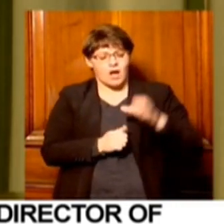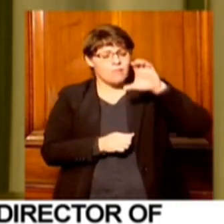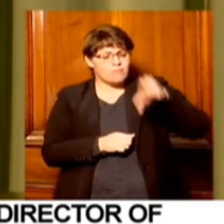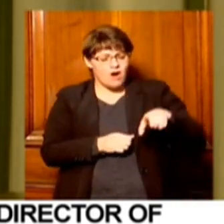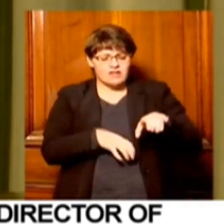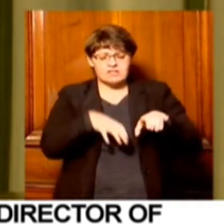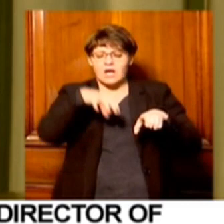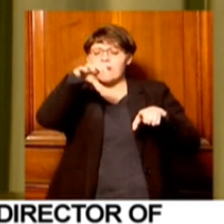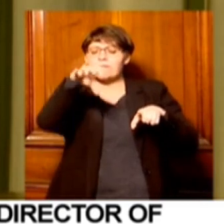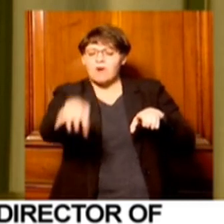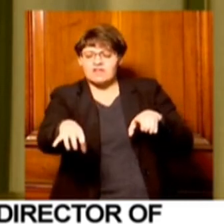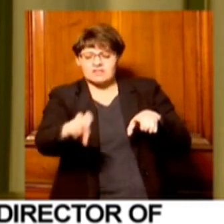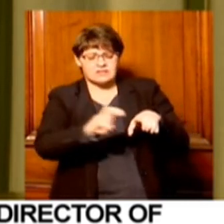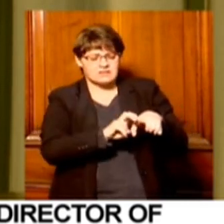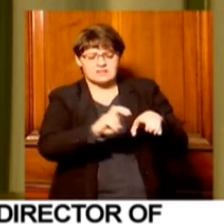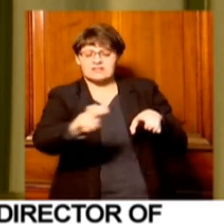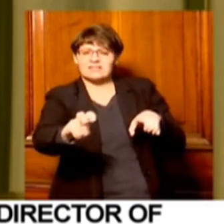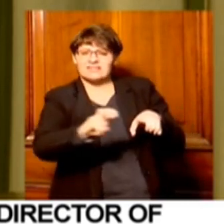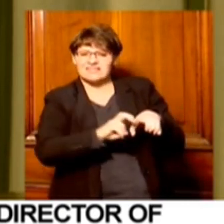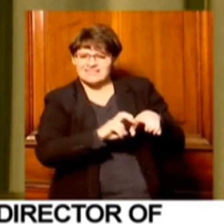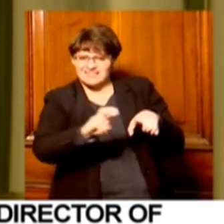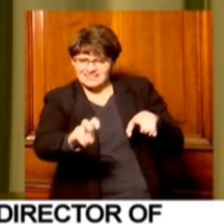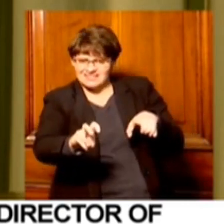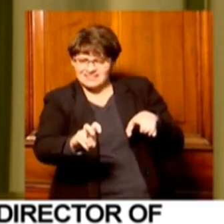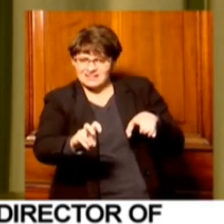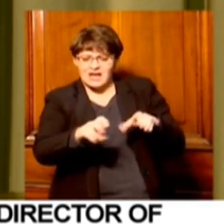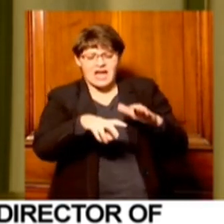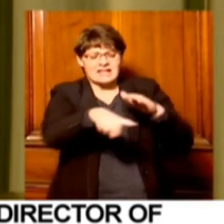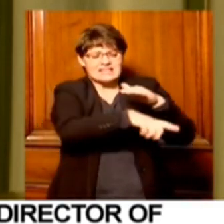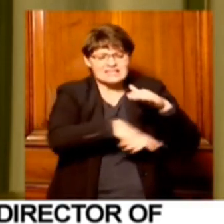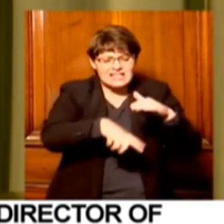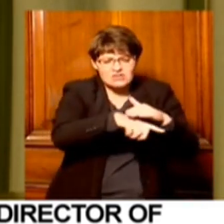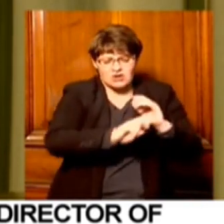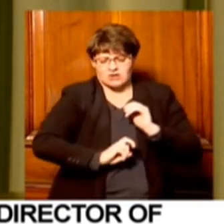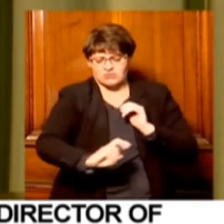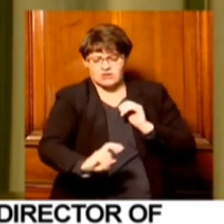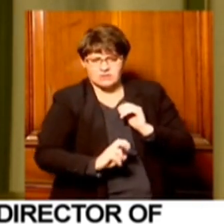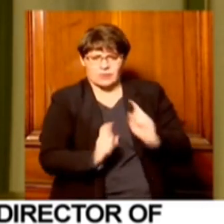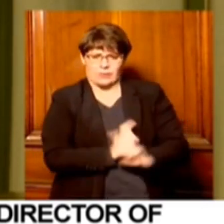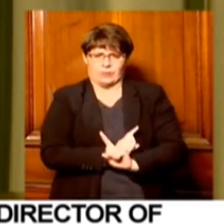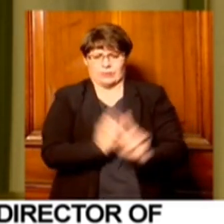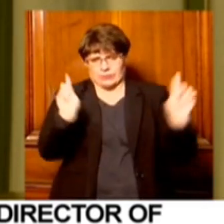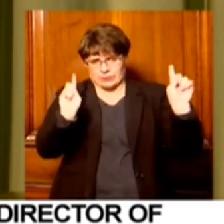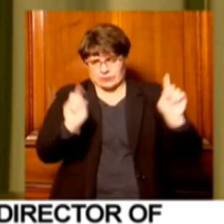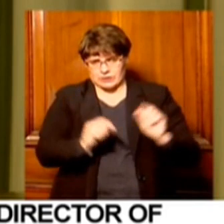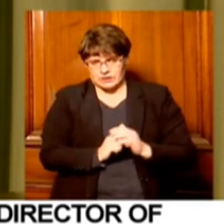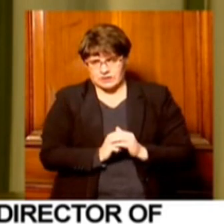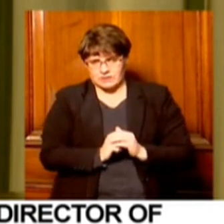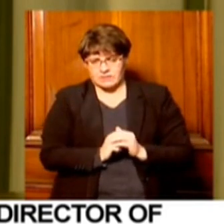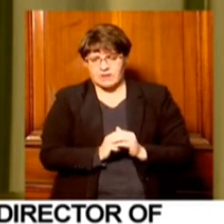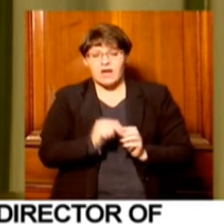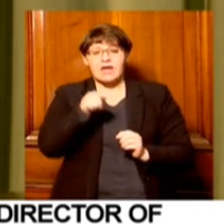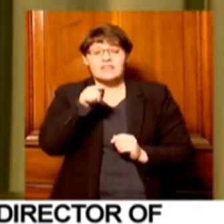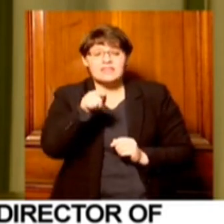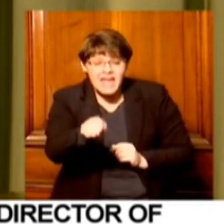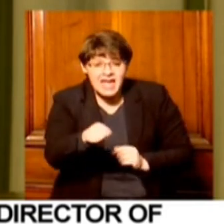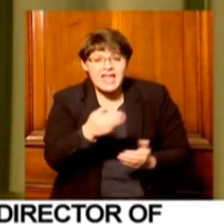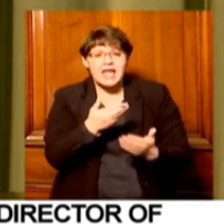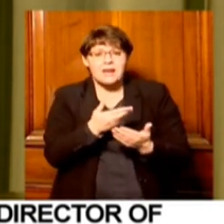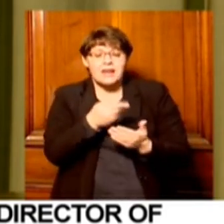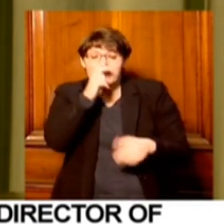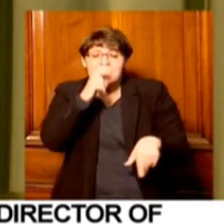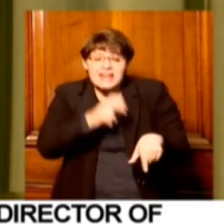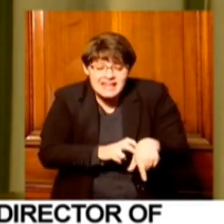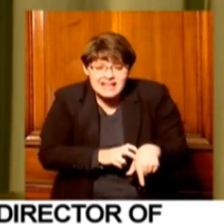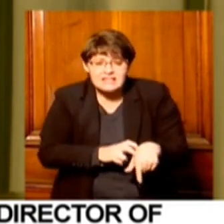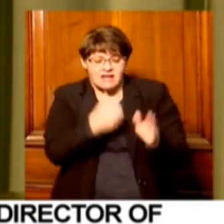Intra-provincial metropolitan areas and district public transport is permitted to operate without a